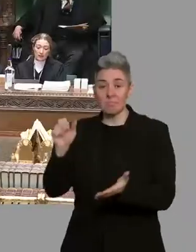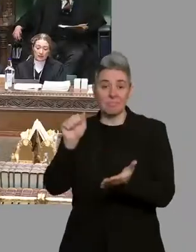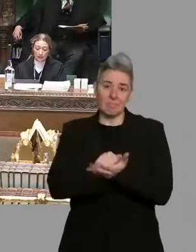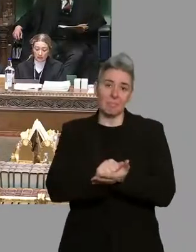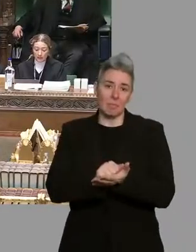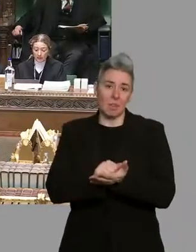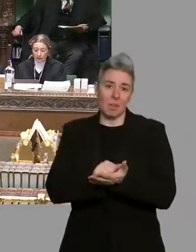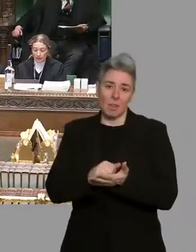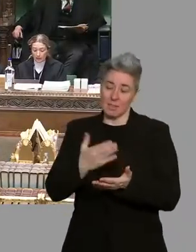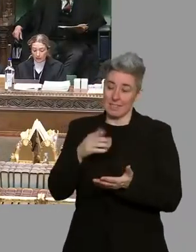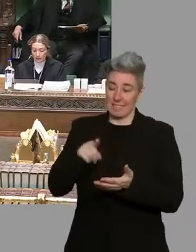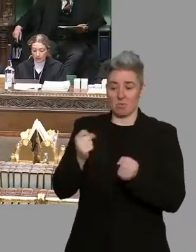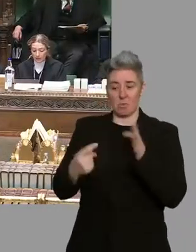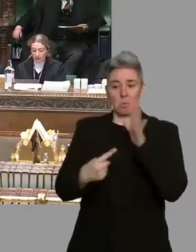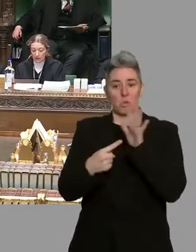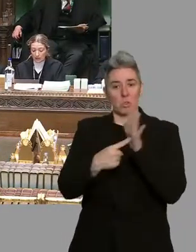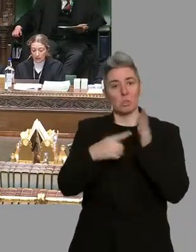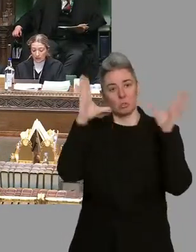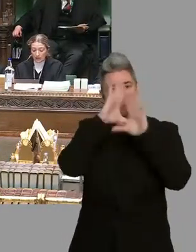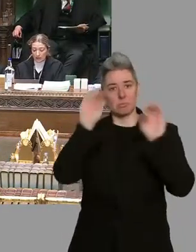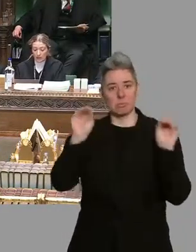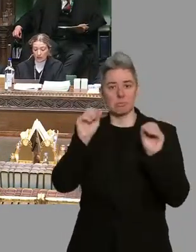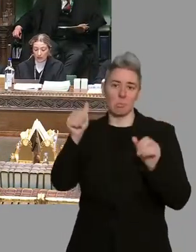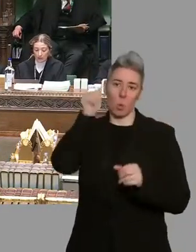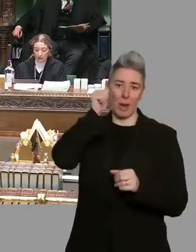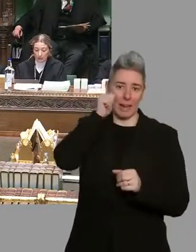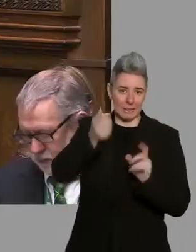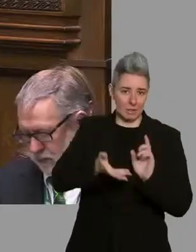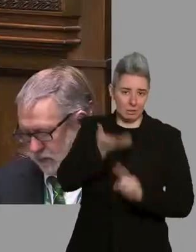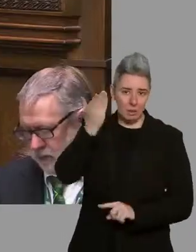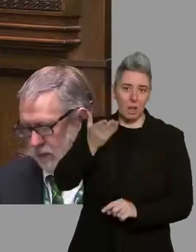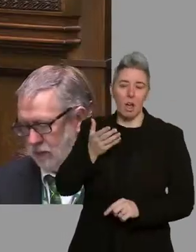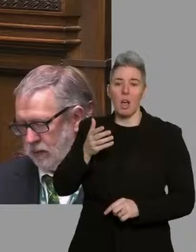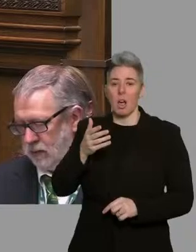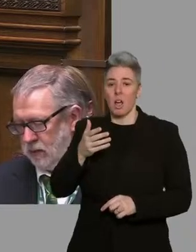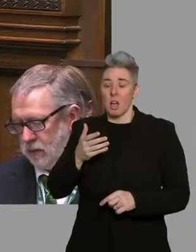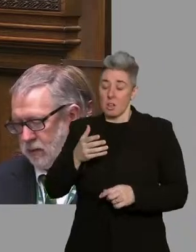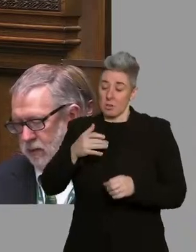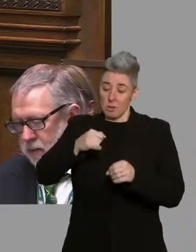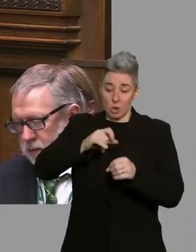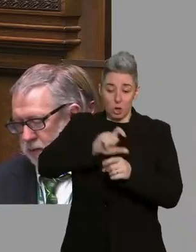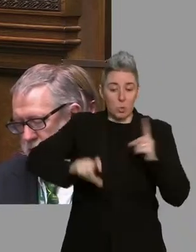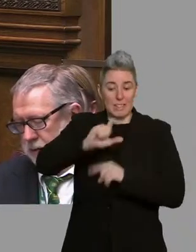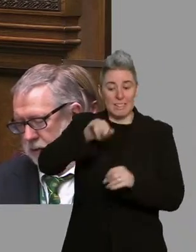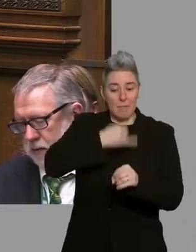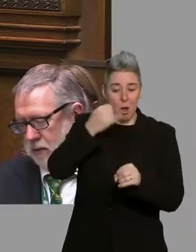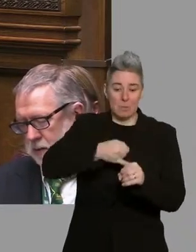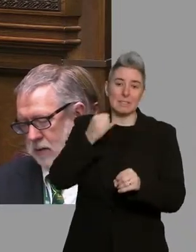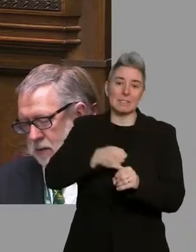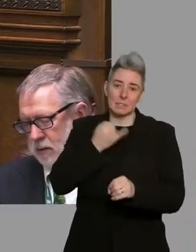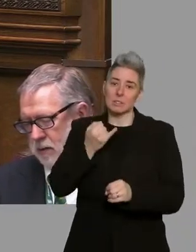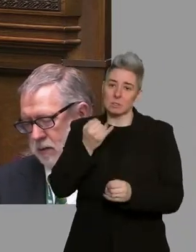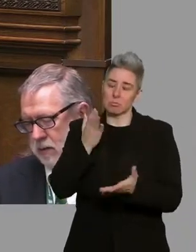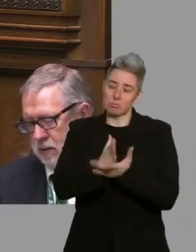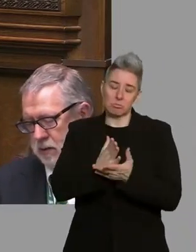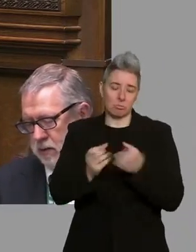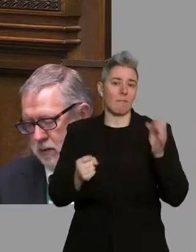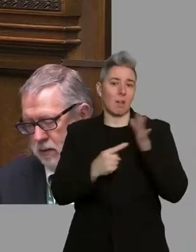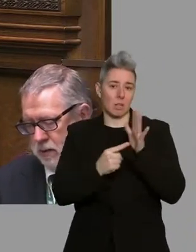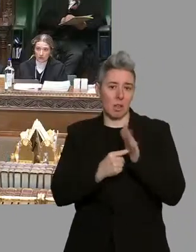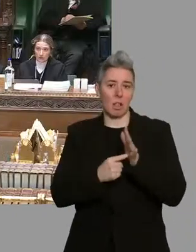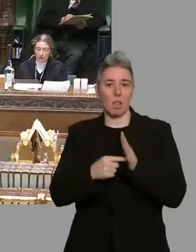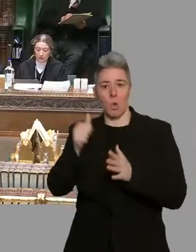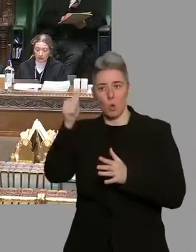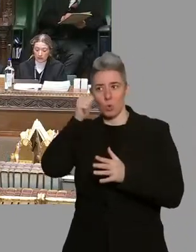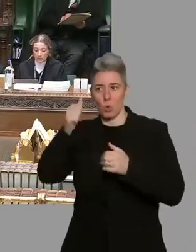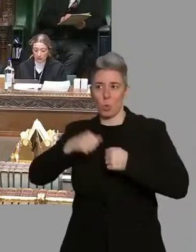as she knows, the Department of Health and Social Care sets drug tariff prices and regularly assesses what pharmacies are reimbursed to ensure overall